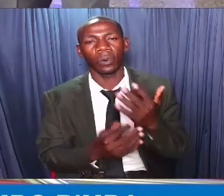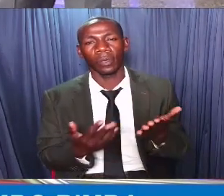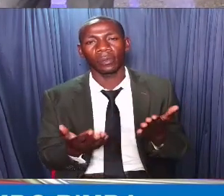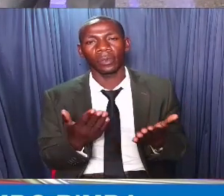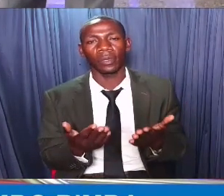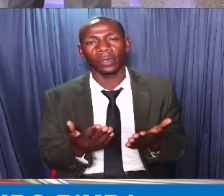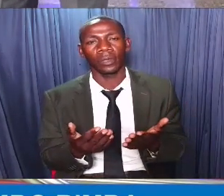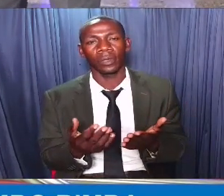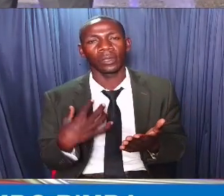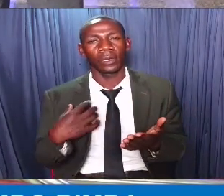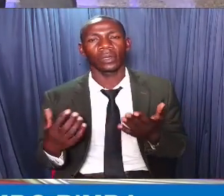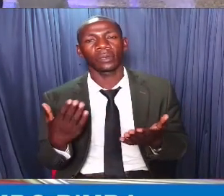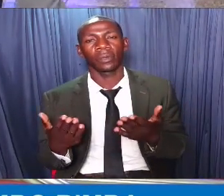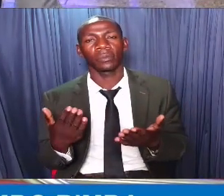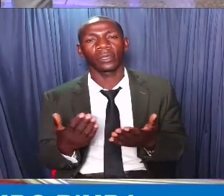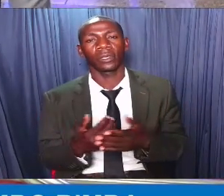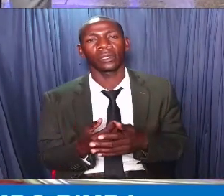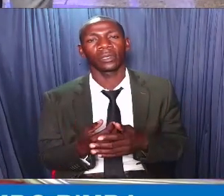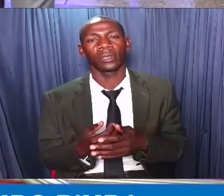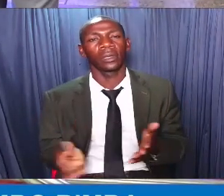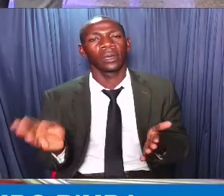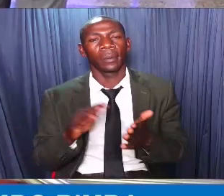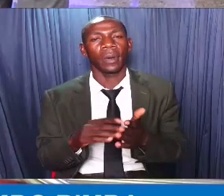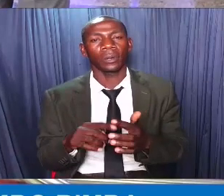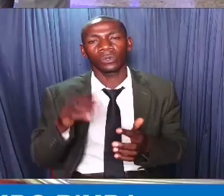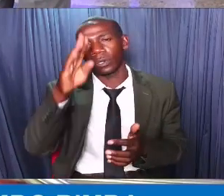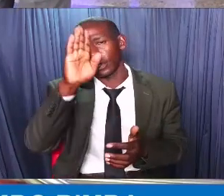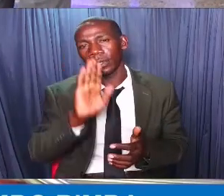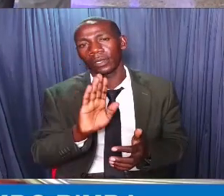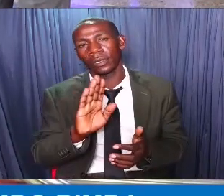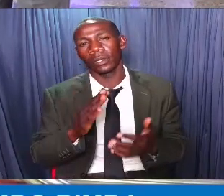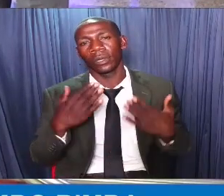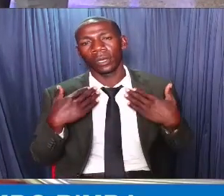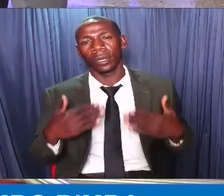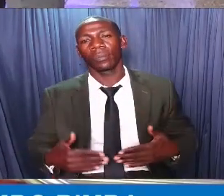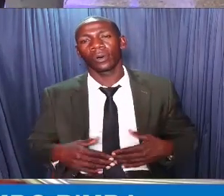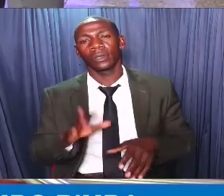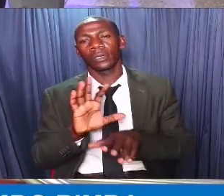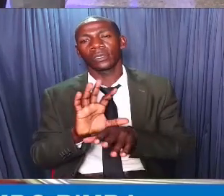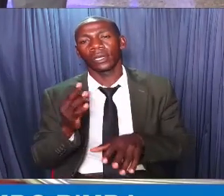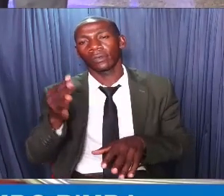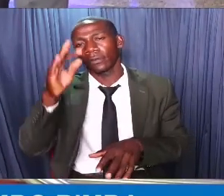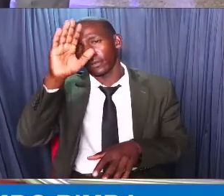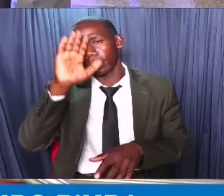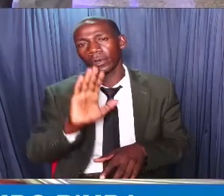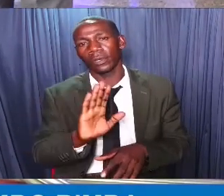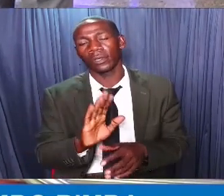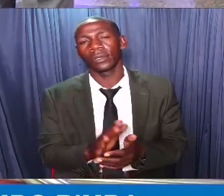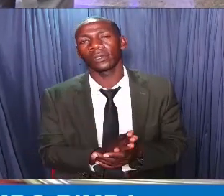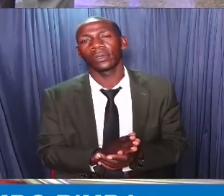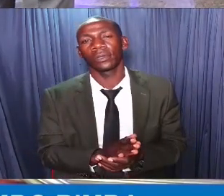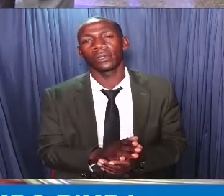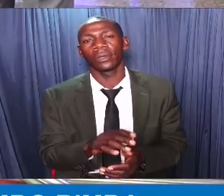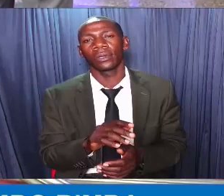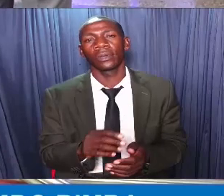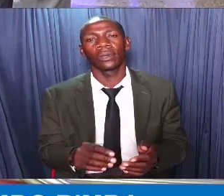How poor. Ni matajiri. Or how rich you are. Rudieni Mungu. Return to God. Miili yenu ni hekalu la Mungu. Your bodies are the temple of God. Tutoke